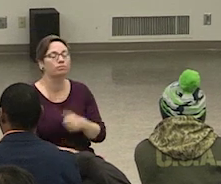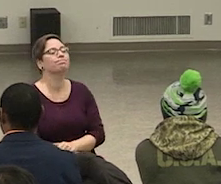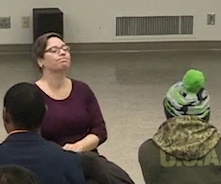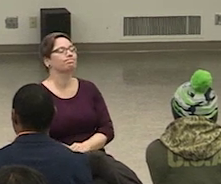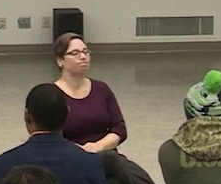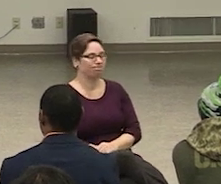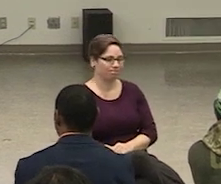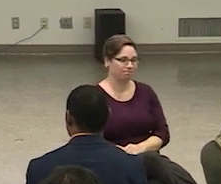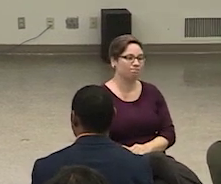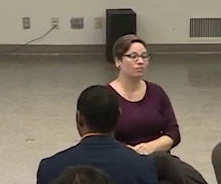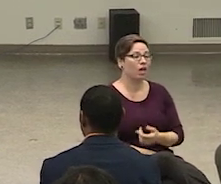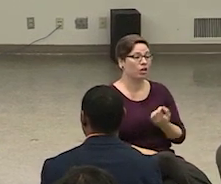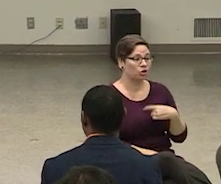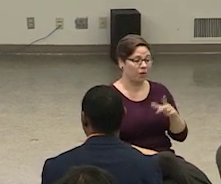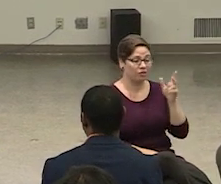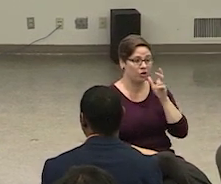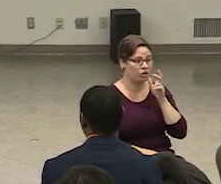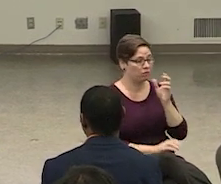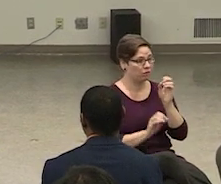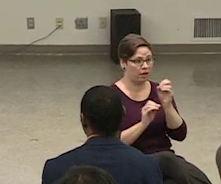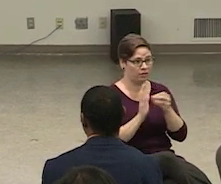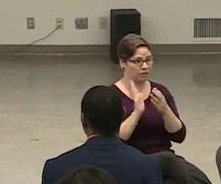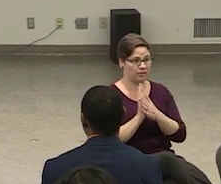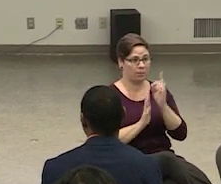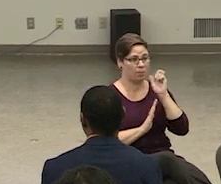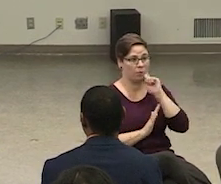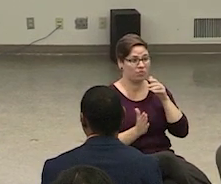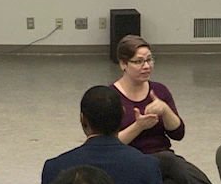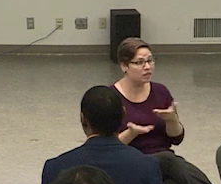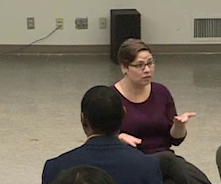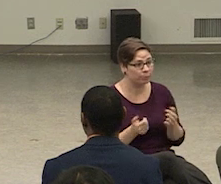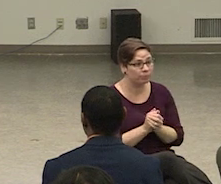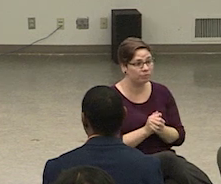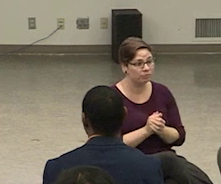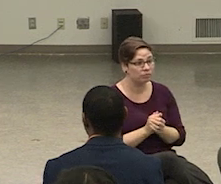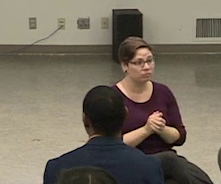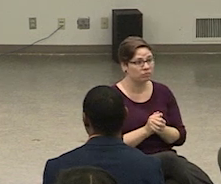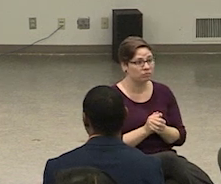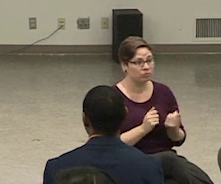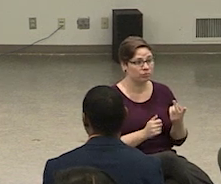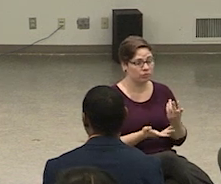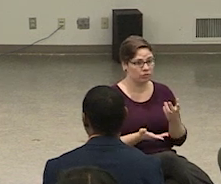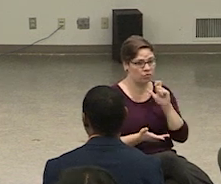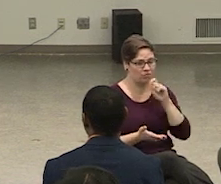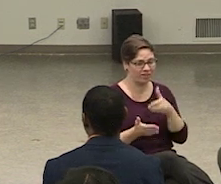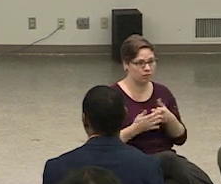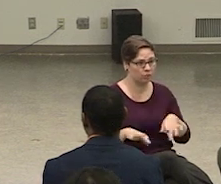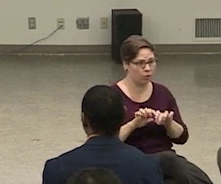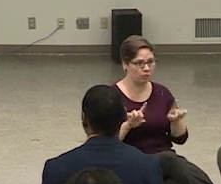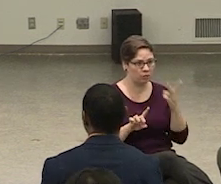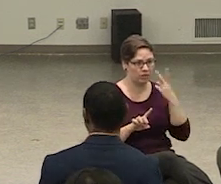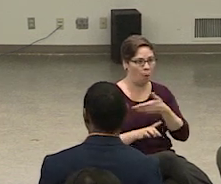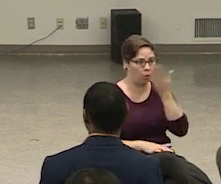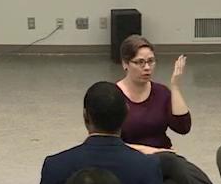So we heard not explicitly naming racism, right? That was an absence of what, so we reflect on